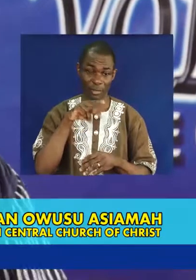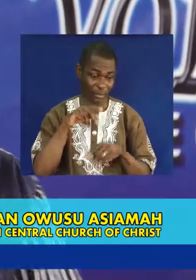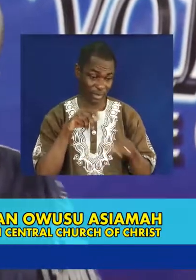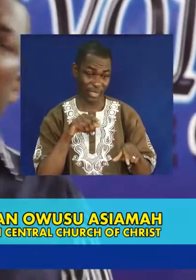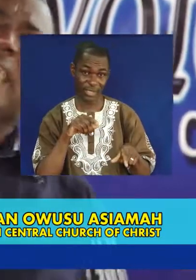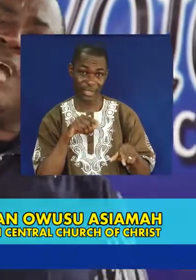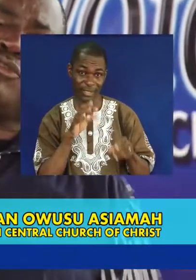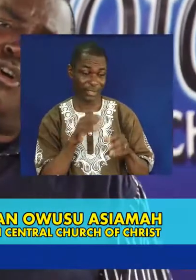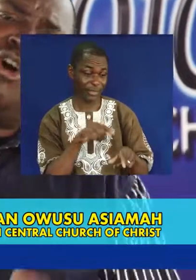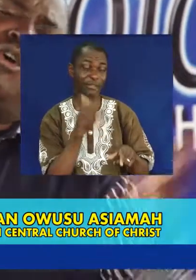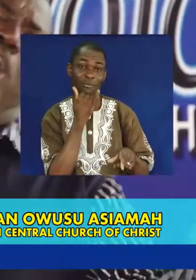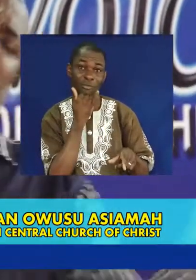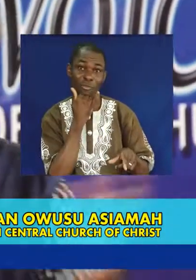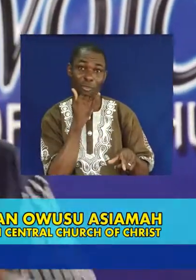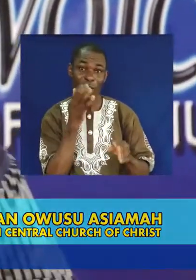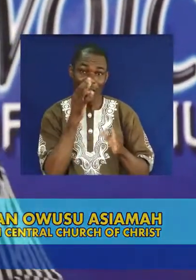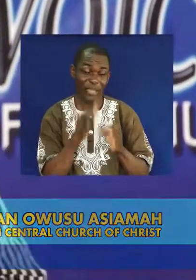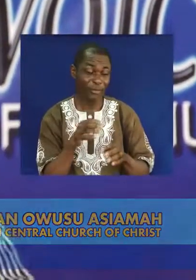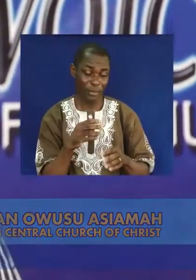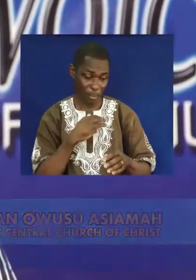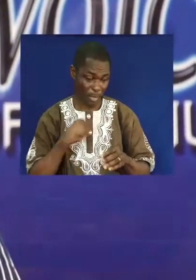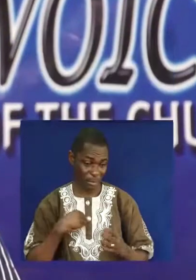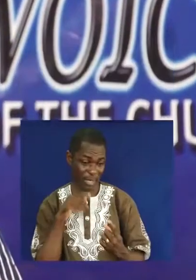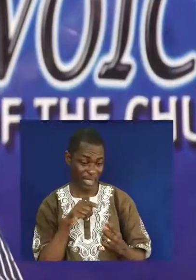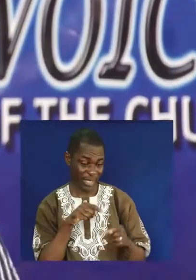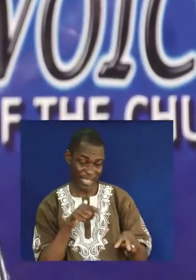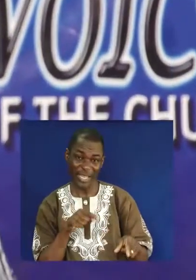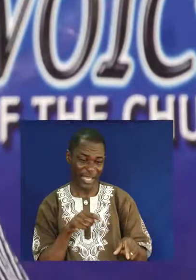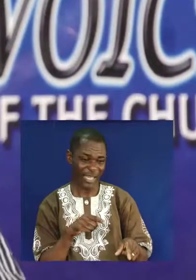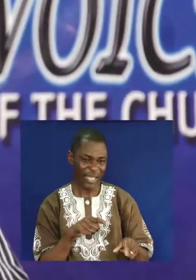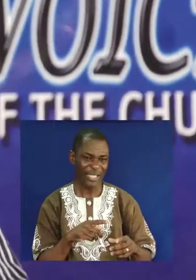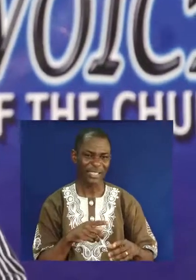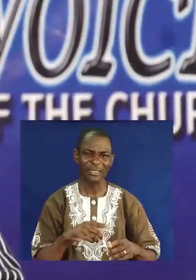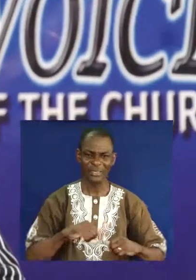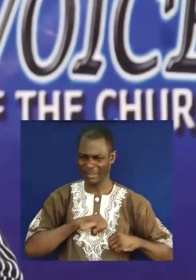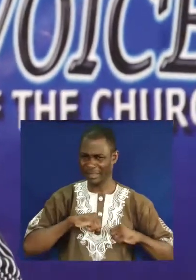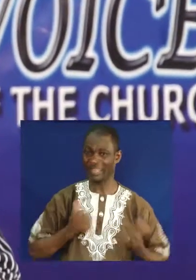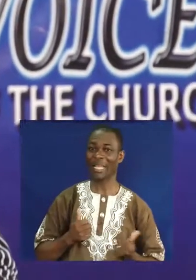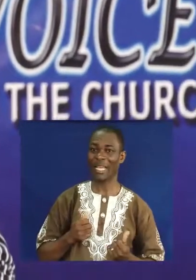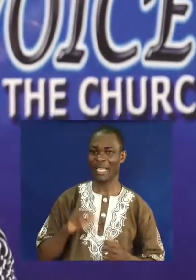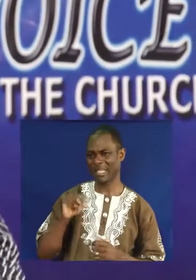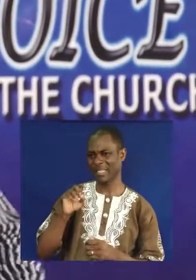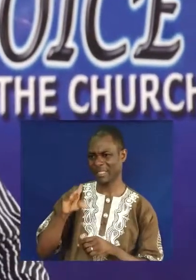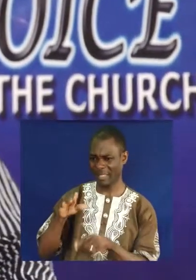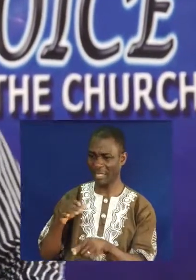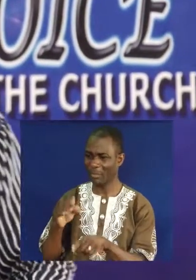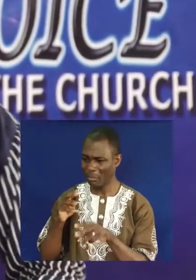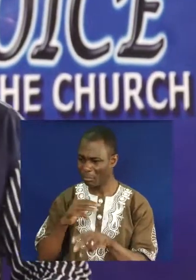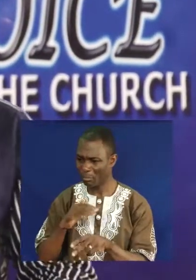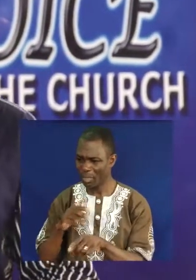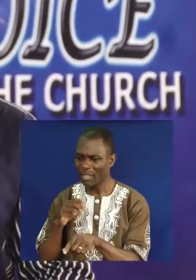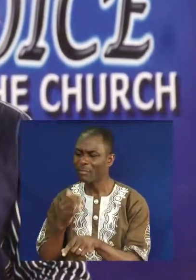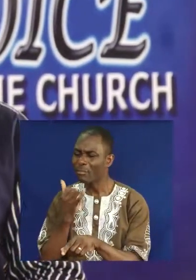no wo anka sa nso so e de ba ye kai ene ye de ba kai wo me do papa a wo tie me nanso so